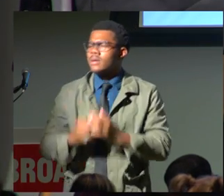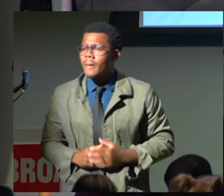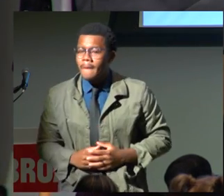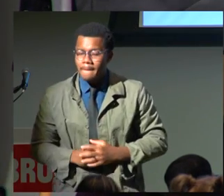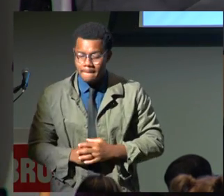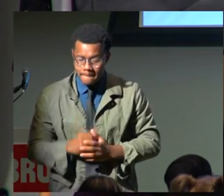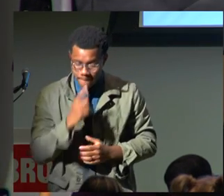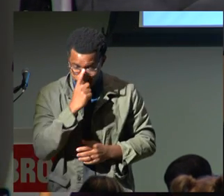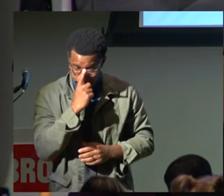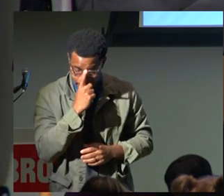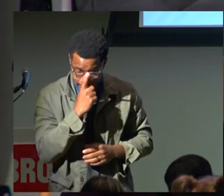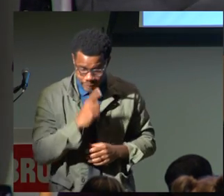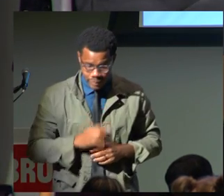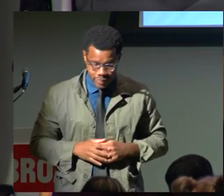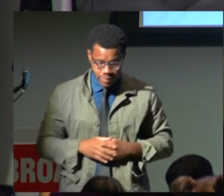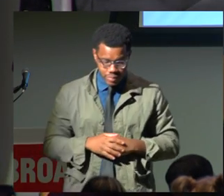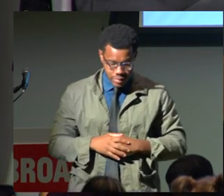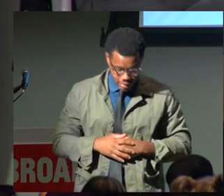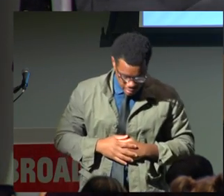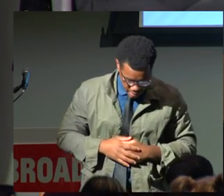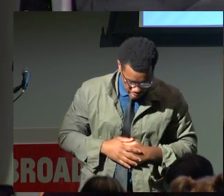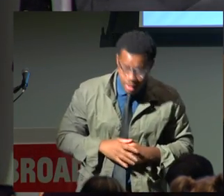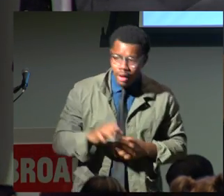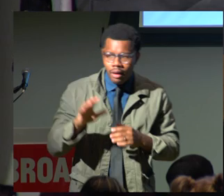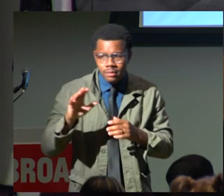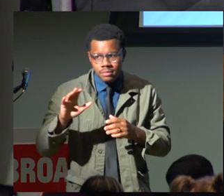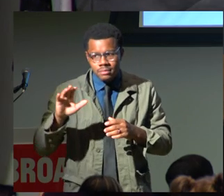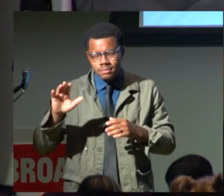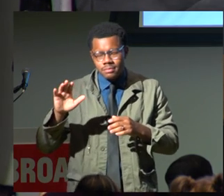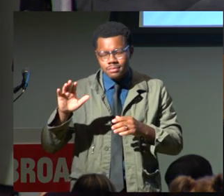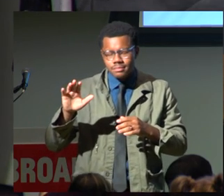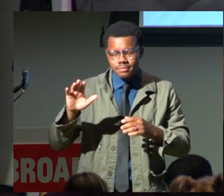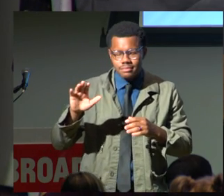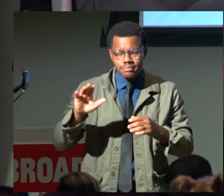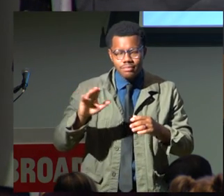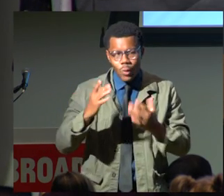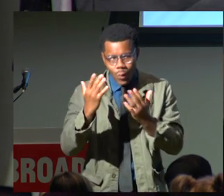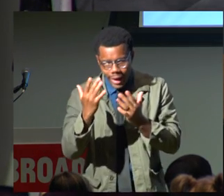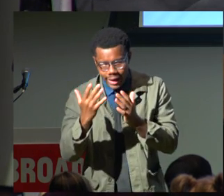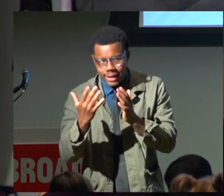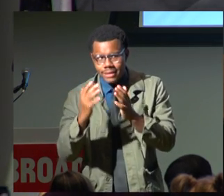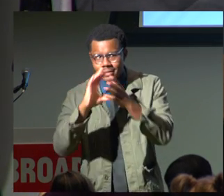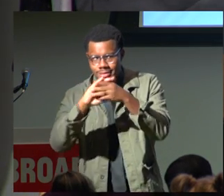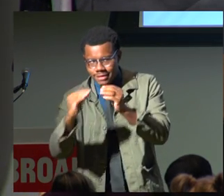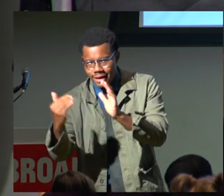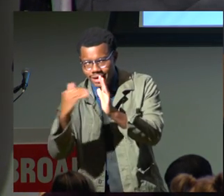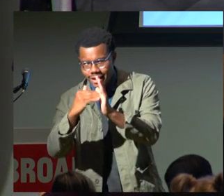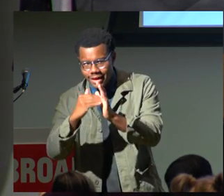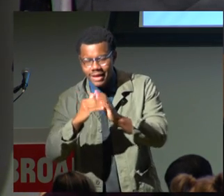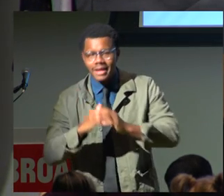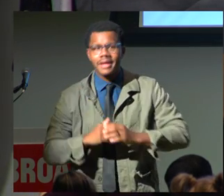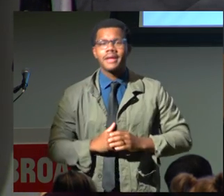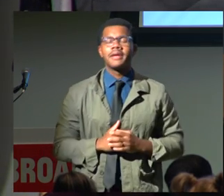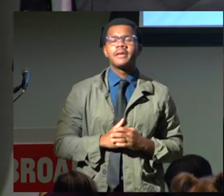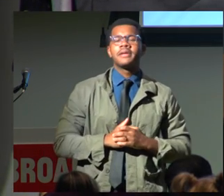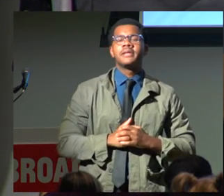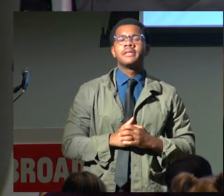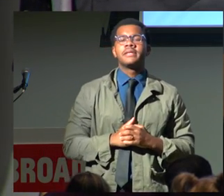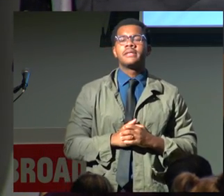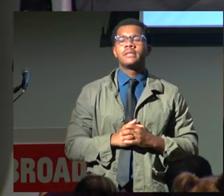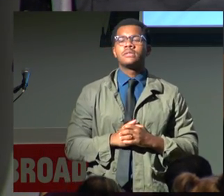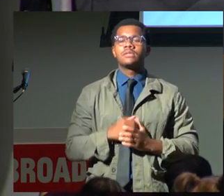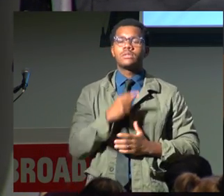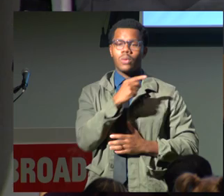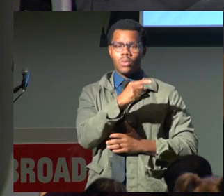Yes. You work, you make repeat art. The question. I am going to do it, darling. I'm getting there. You paint 15 hours a